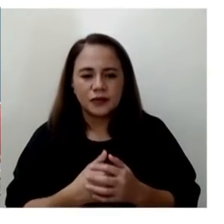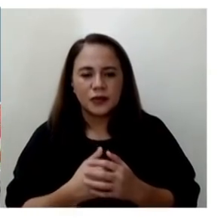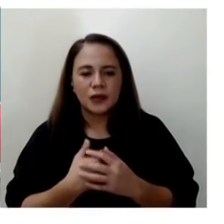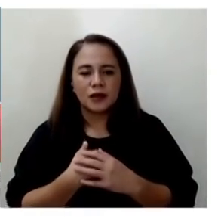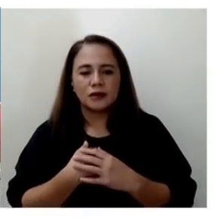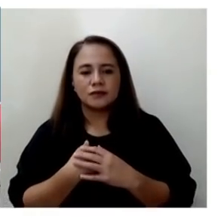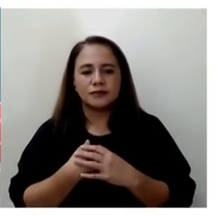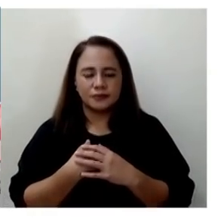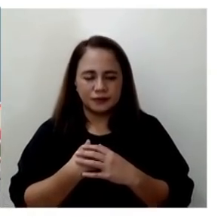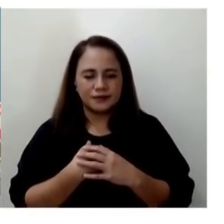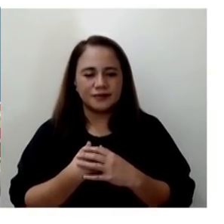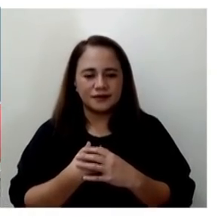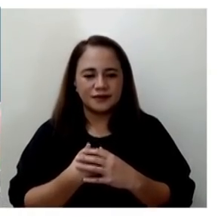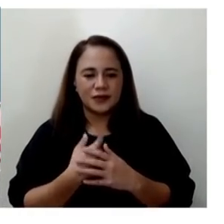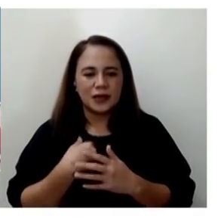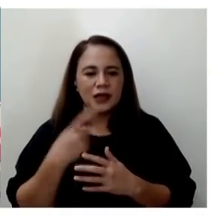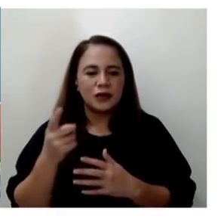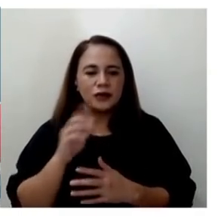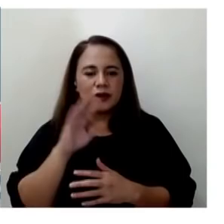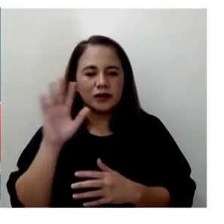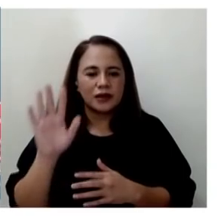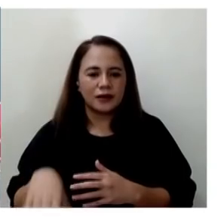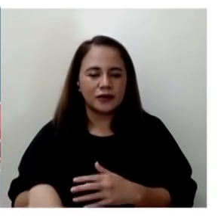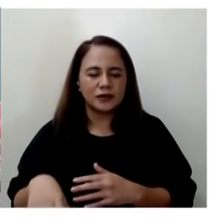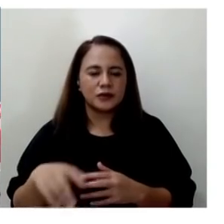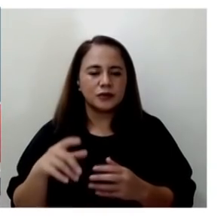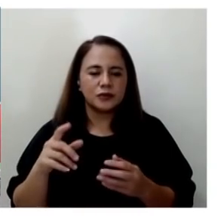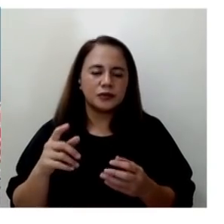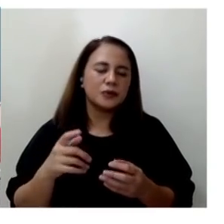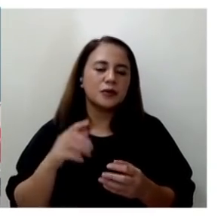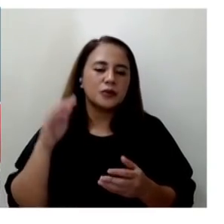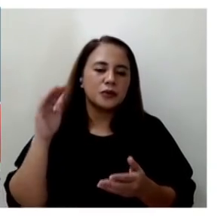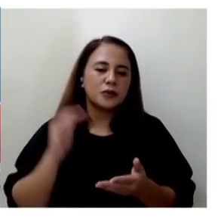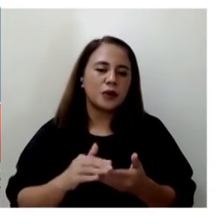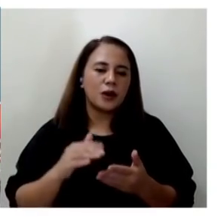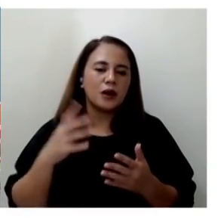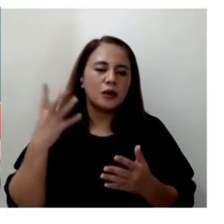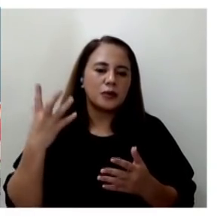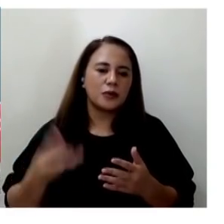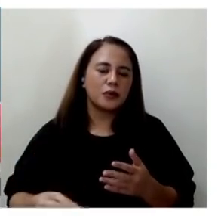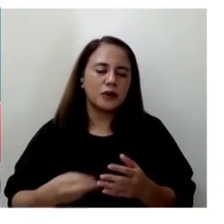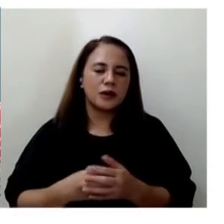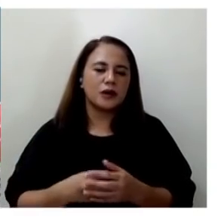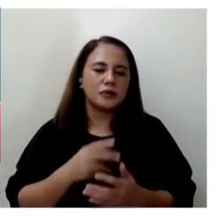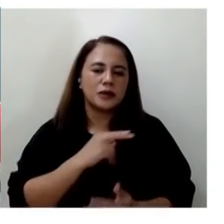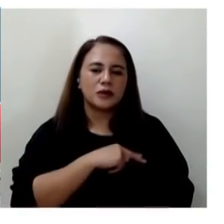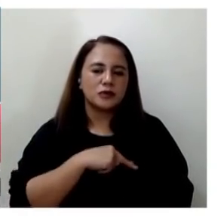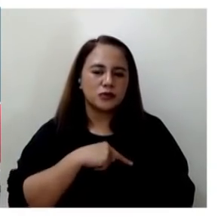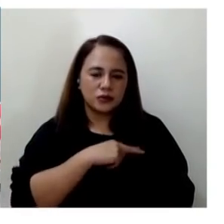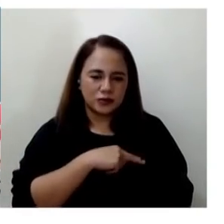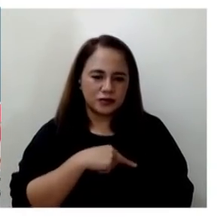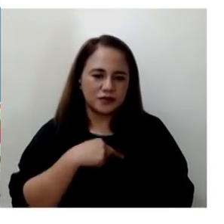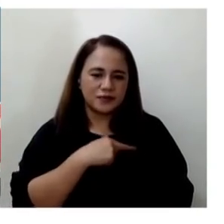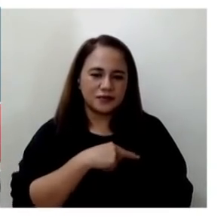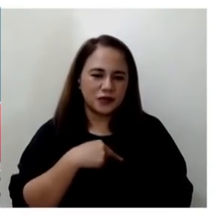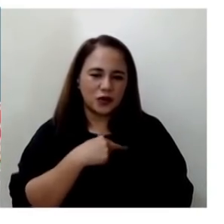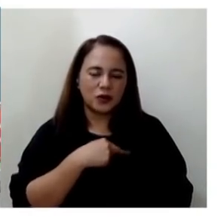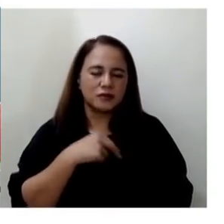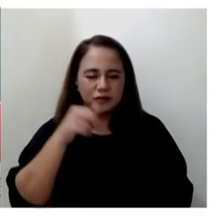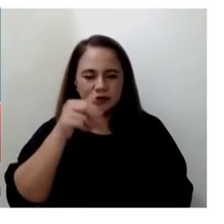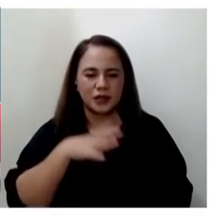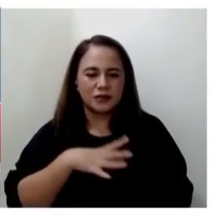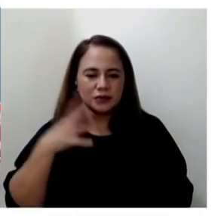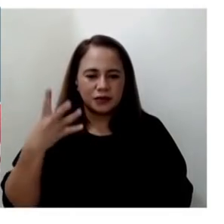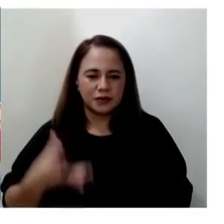sit in office. He will never eliminate corruption because it is the nature, is in the nature of man to